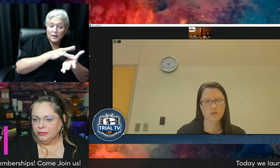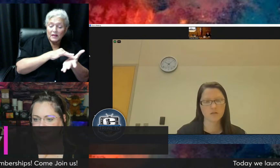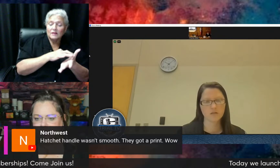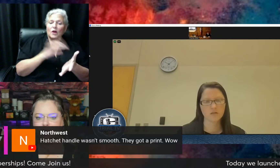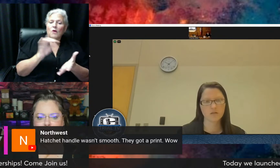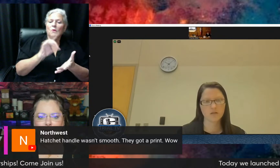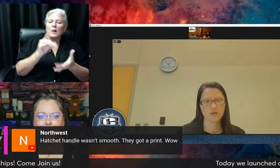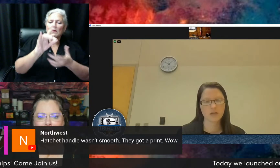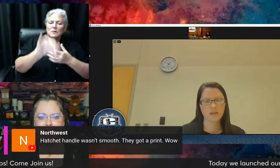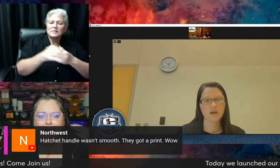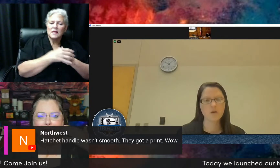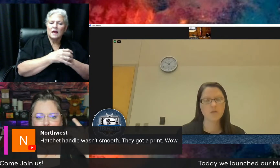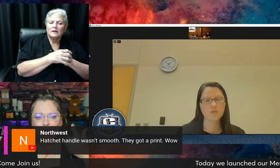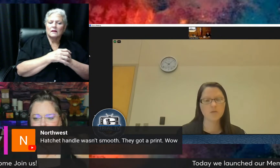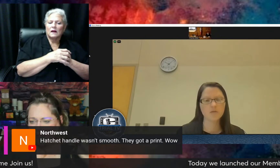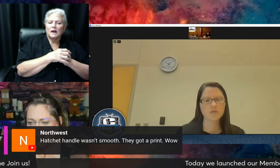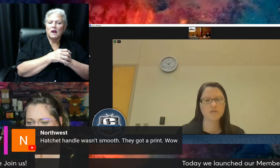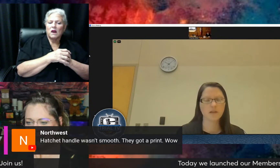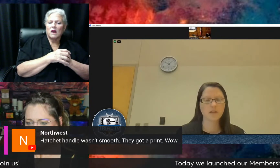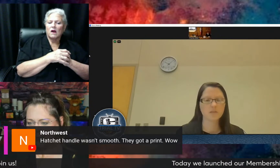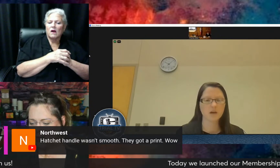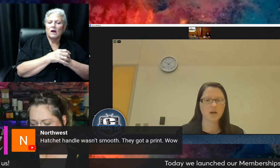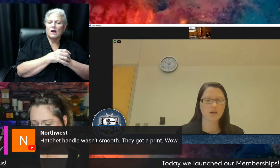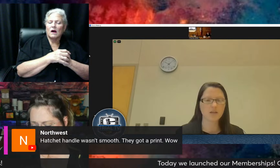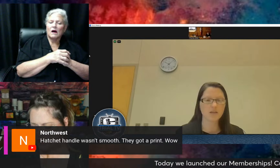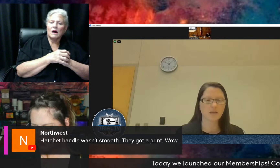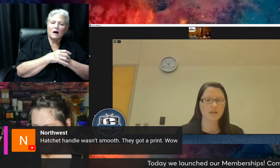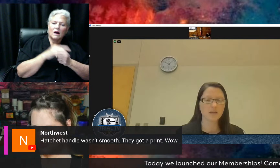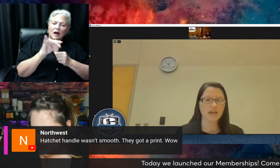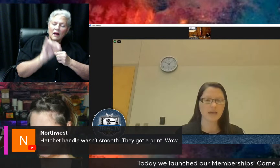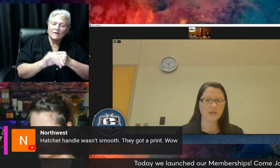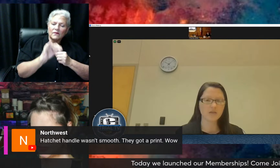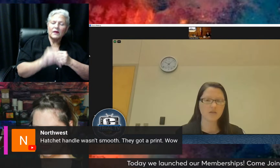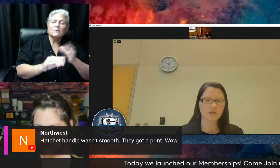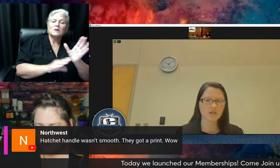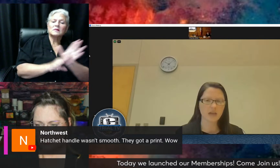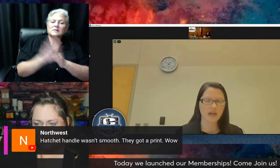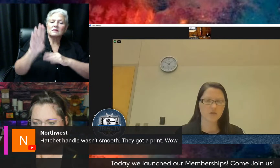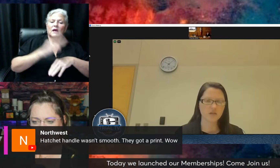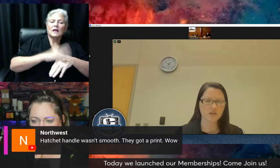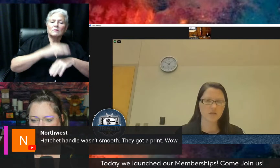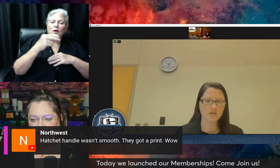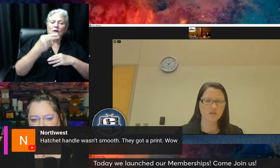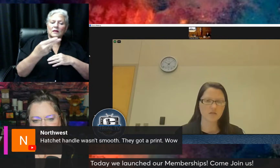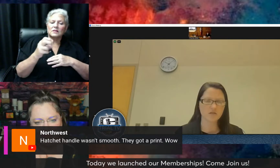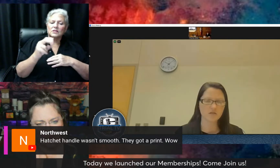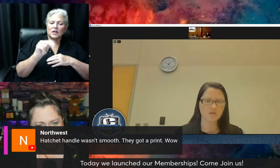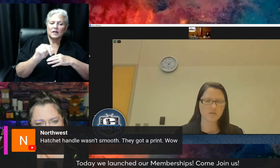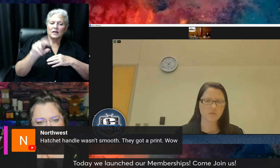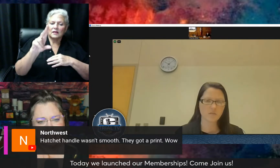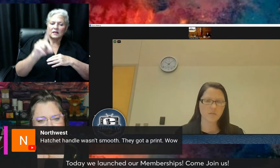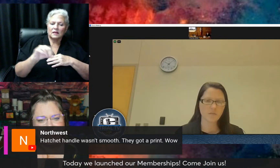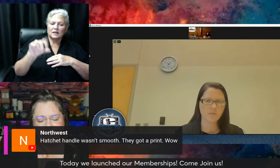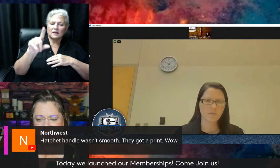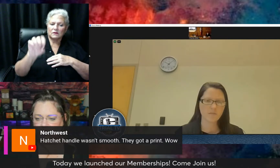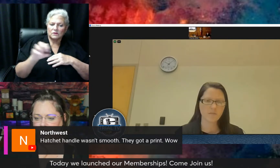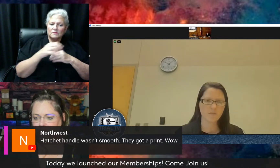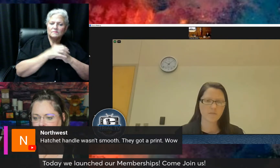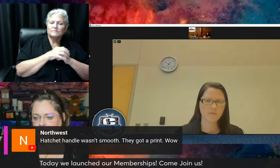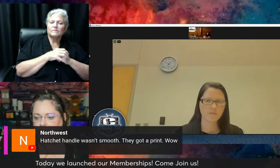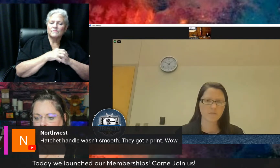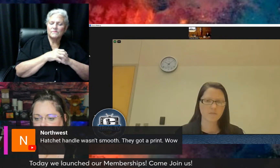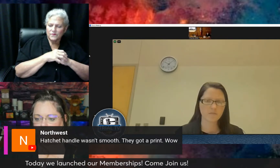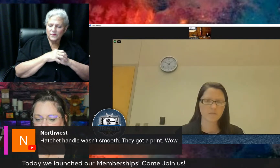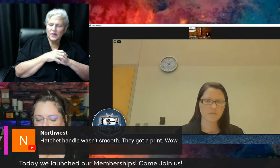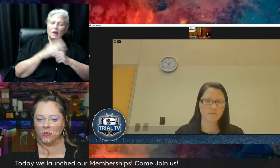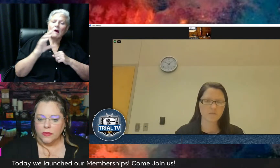hatchet? That palm print was developed on the handle of the hatchet. Northwest, right? The end,